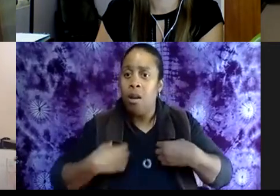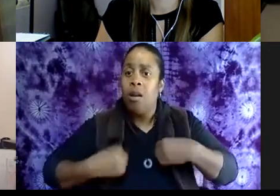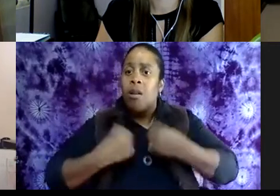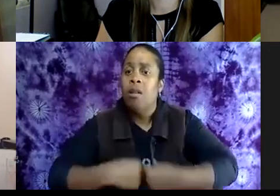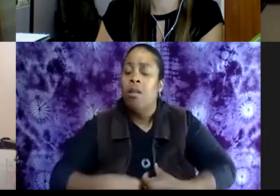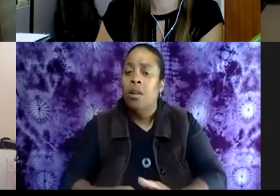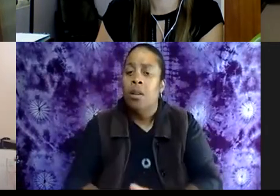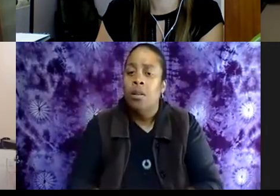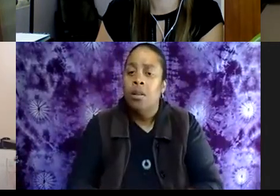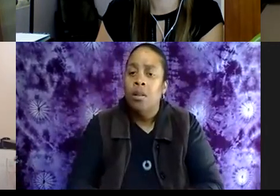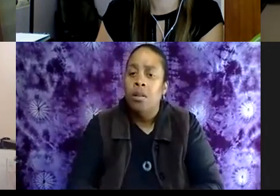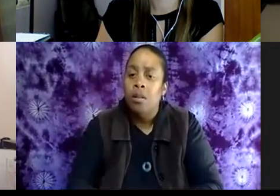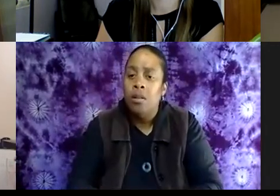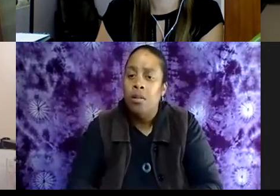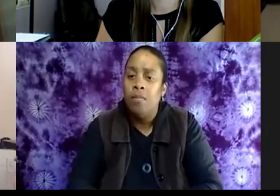And